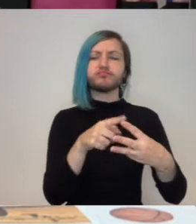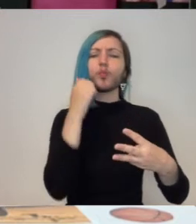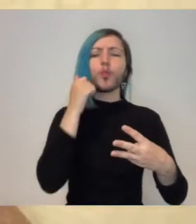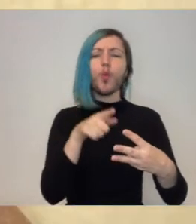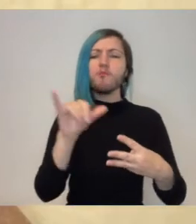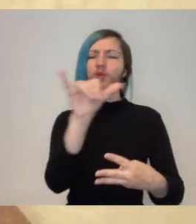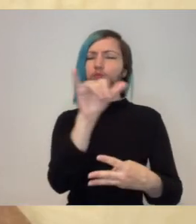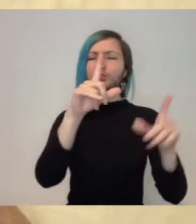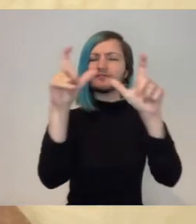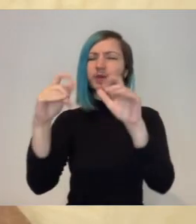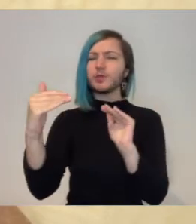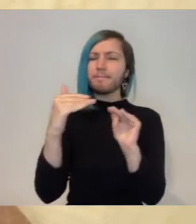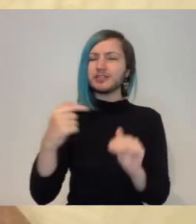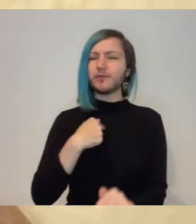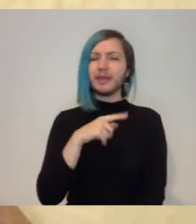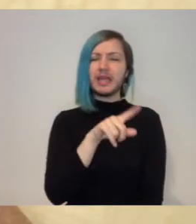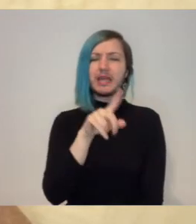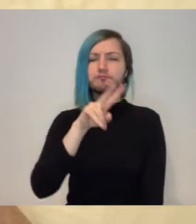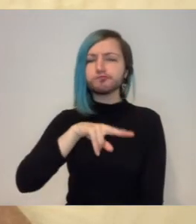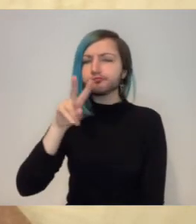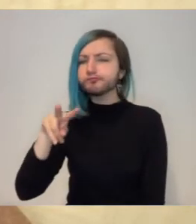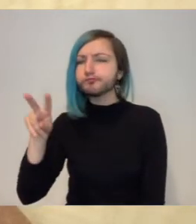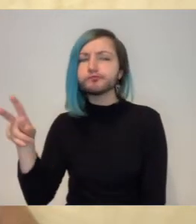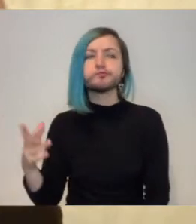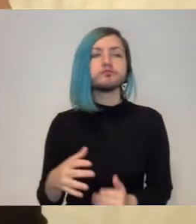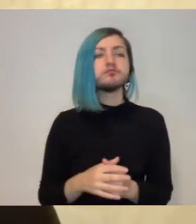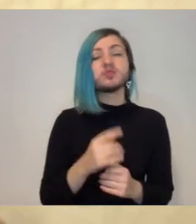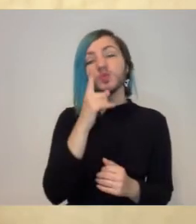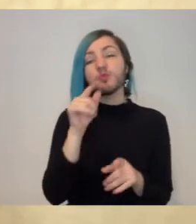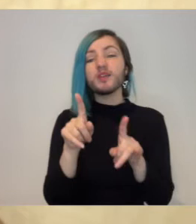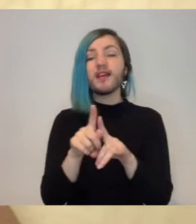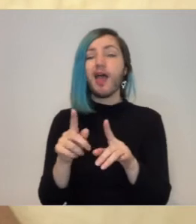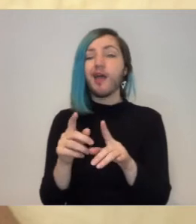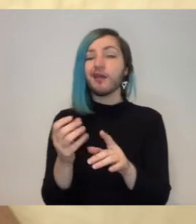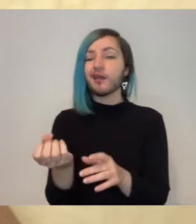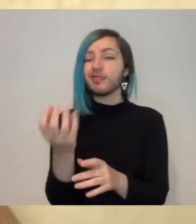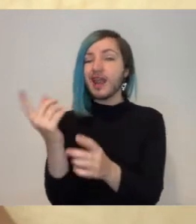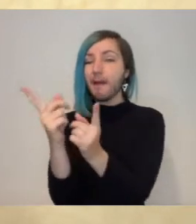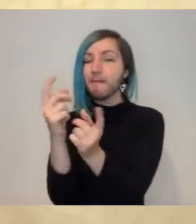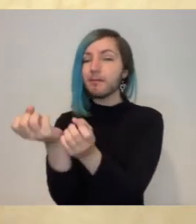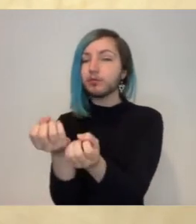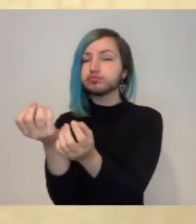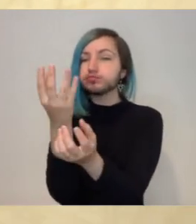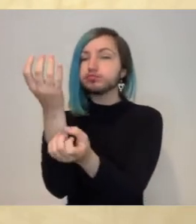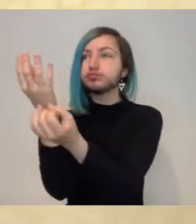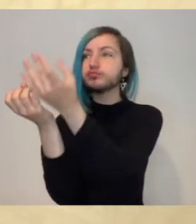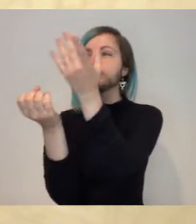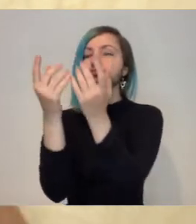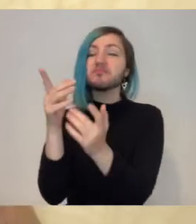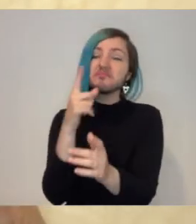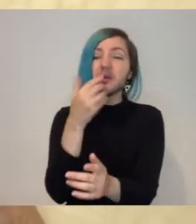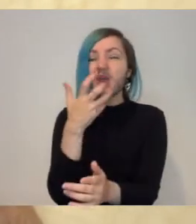warm. So it could be something like the lava lamp, I guess it's quite hot. But I'm thinking more kind of warmth of